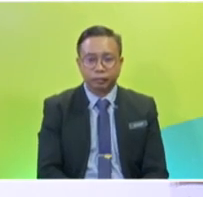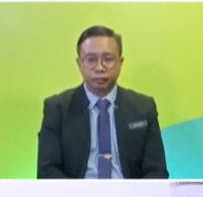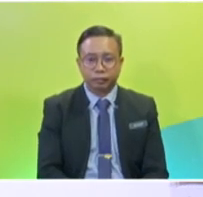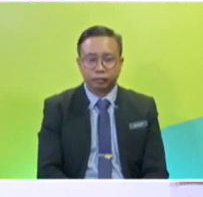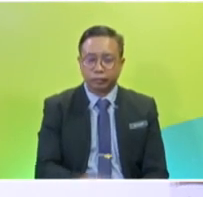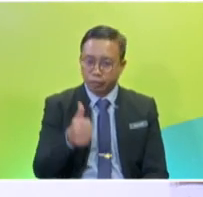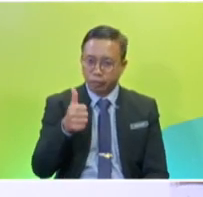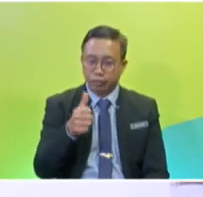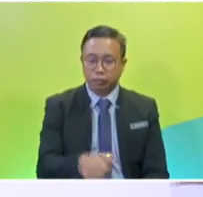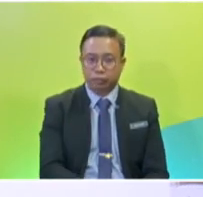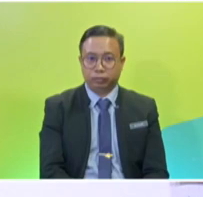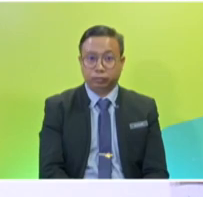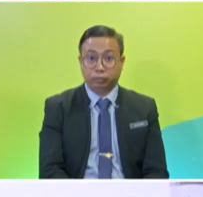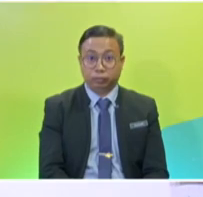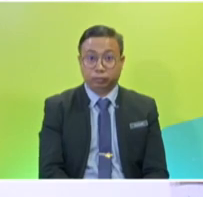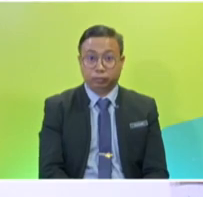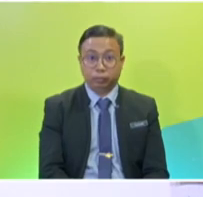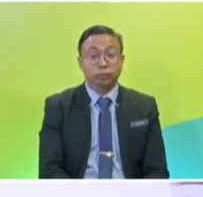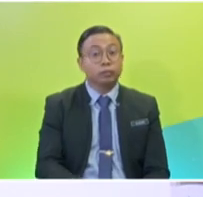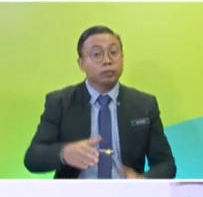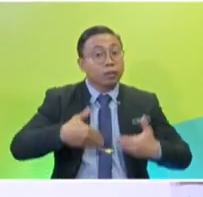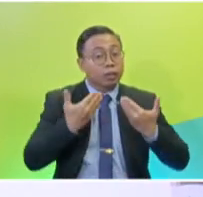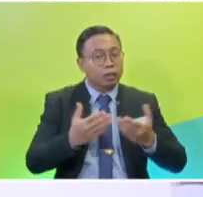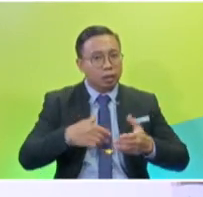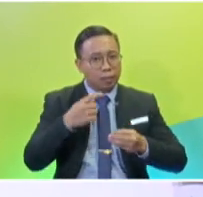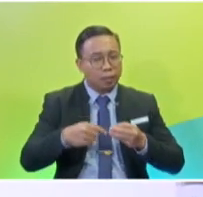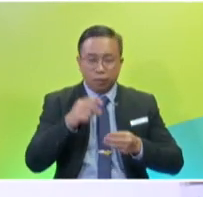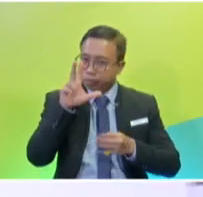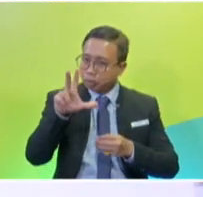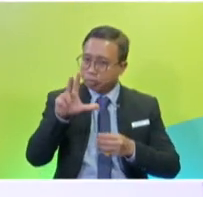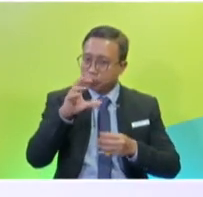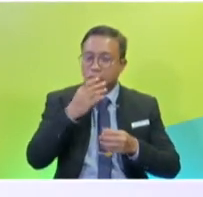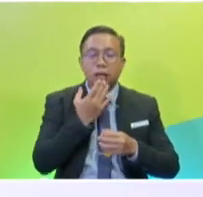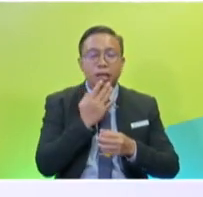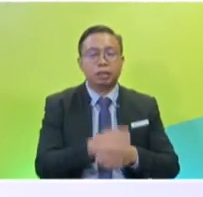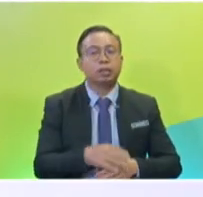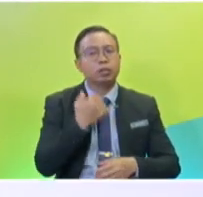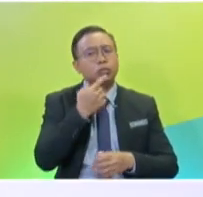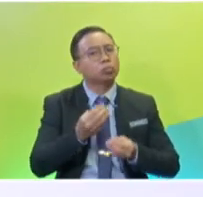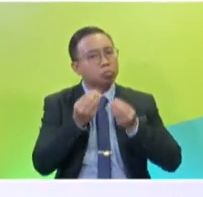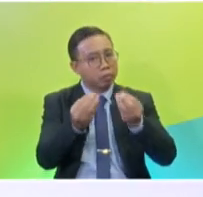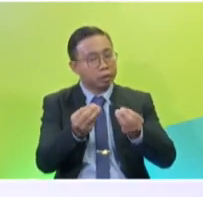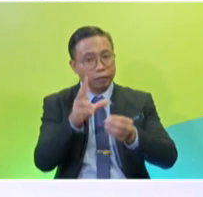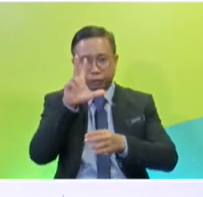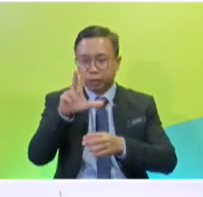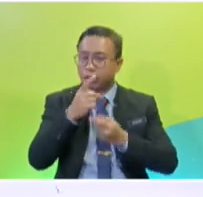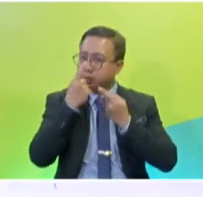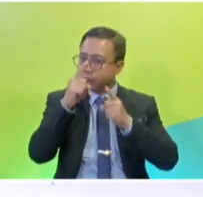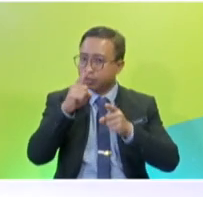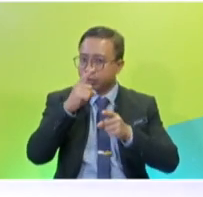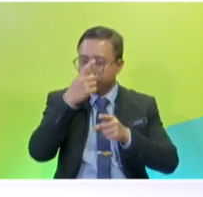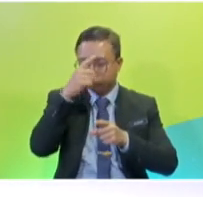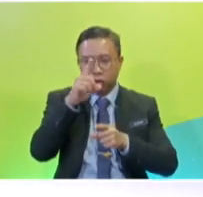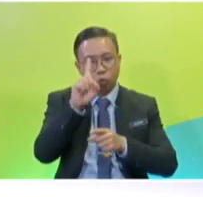good. Mm-hmm. All right, now how about the third color? Good job, Shida. Anyone wants to give the third answer for the